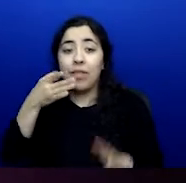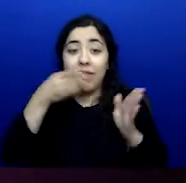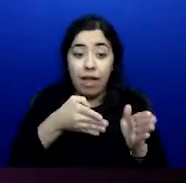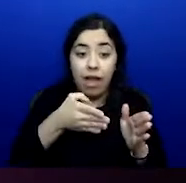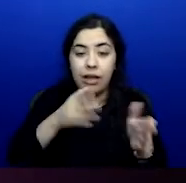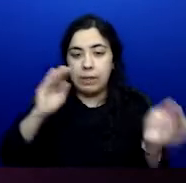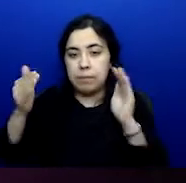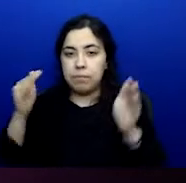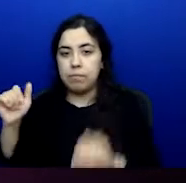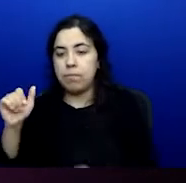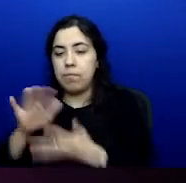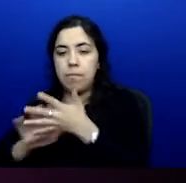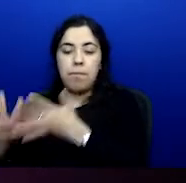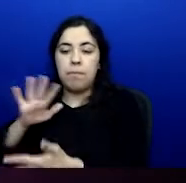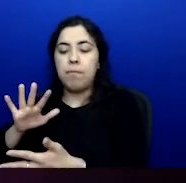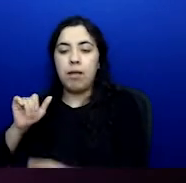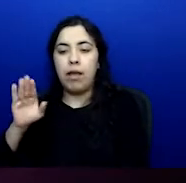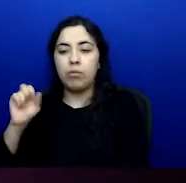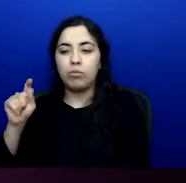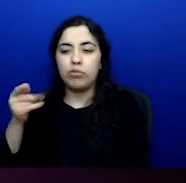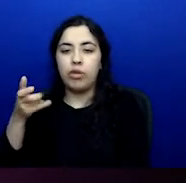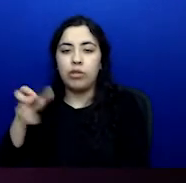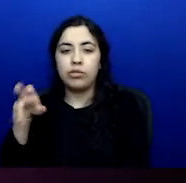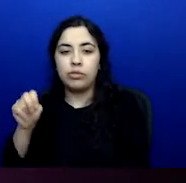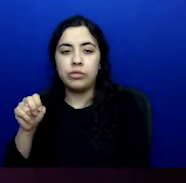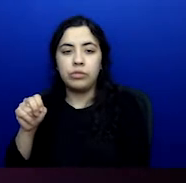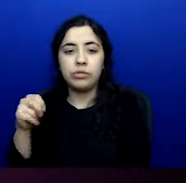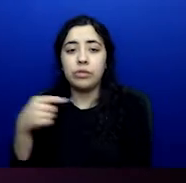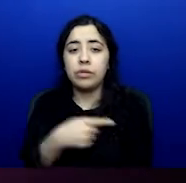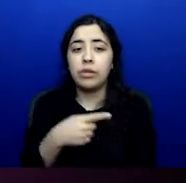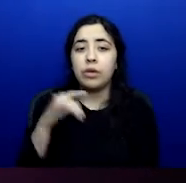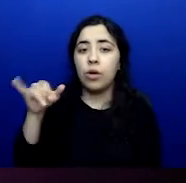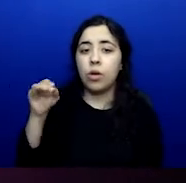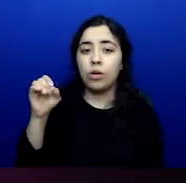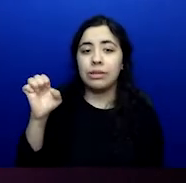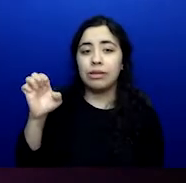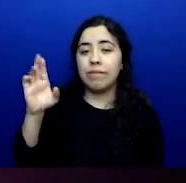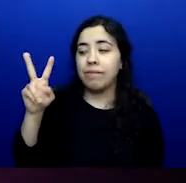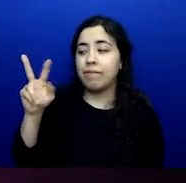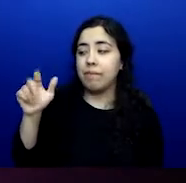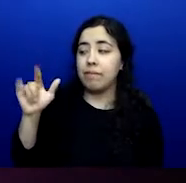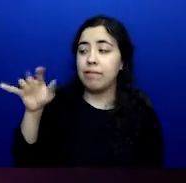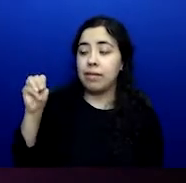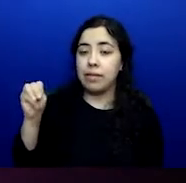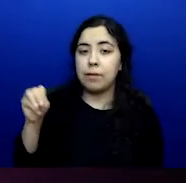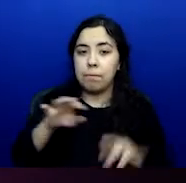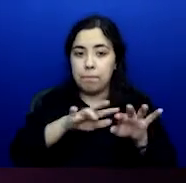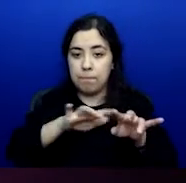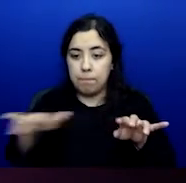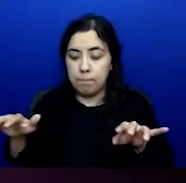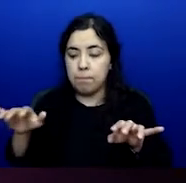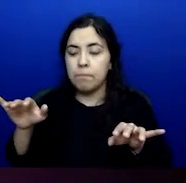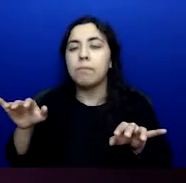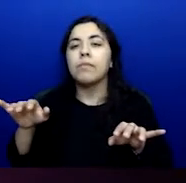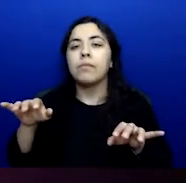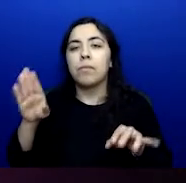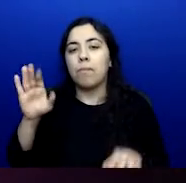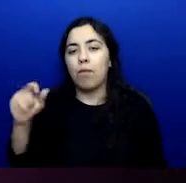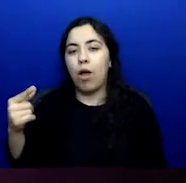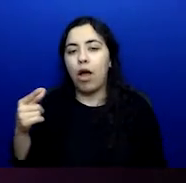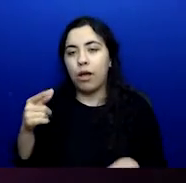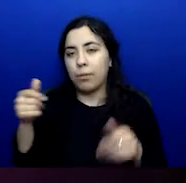was designing our authentication setup, this blog post by Jose Valim was hugely inspirational. Now,